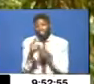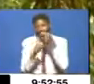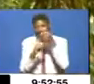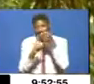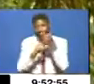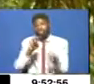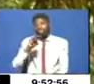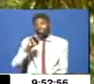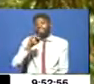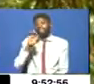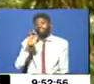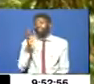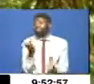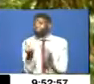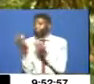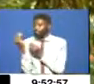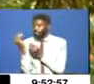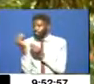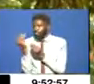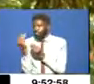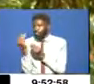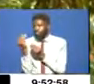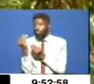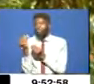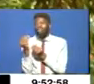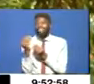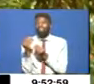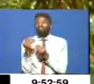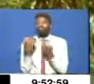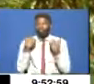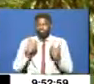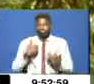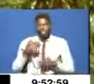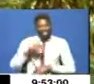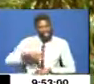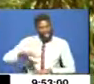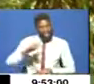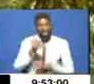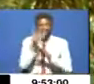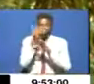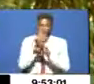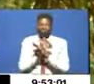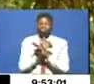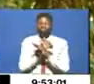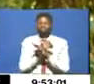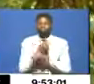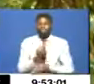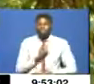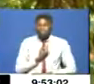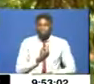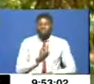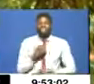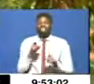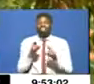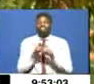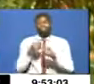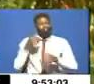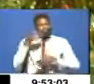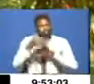left. So I had the whole area, and in another 6 months, I